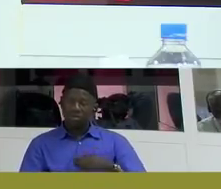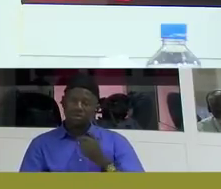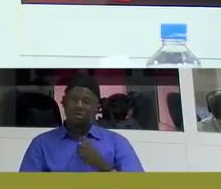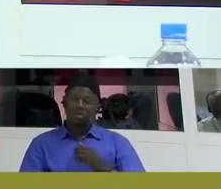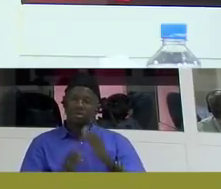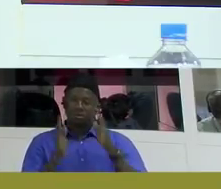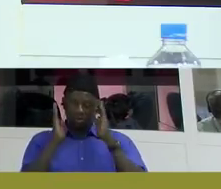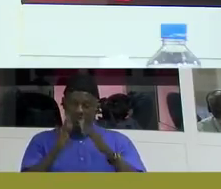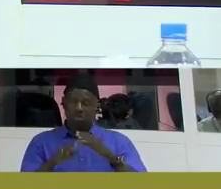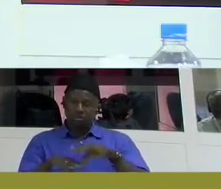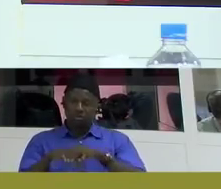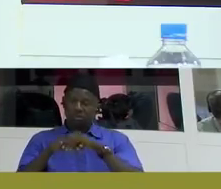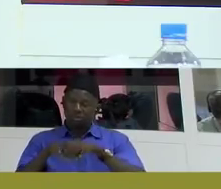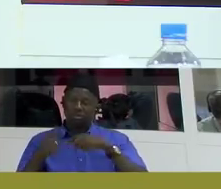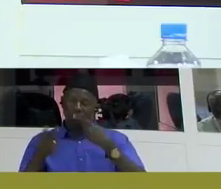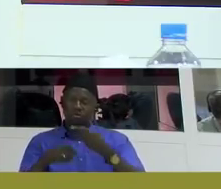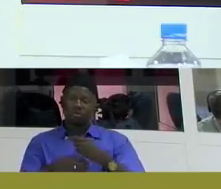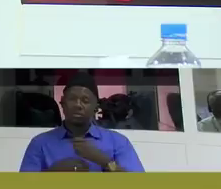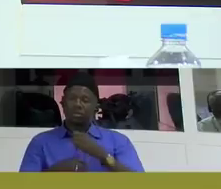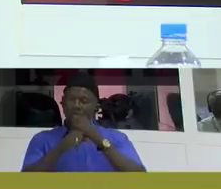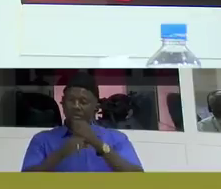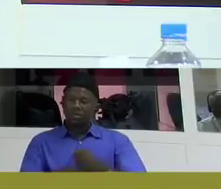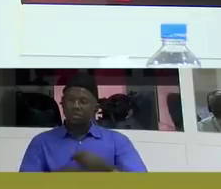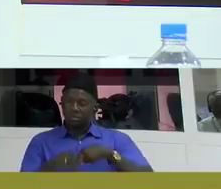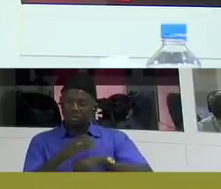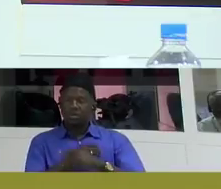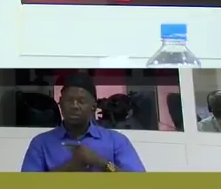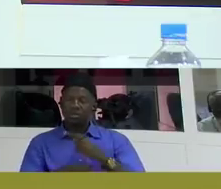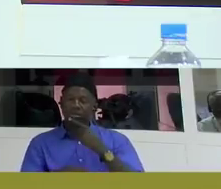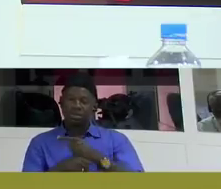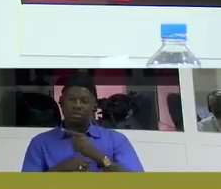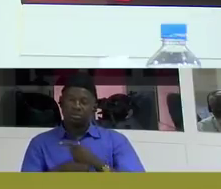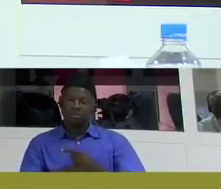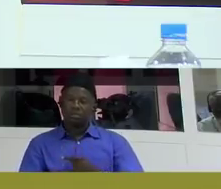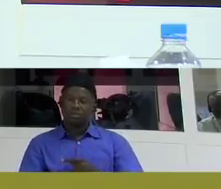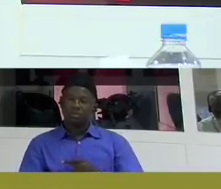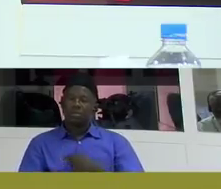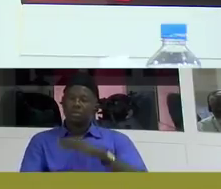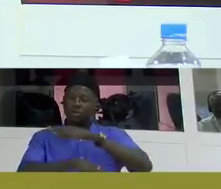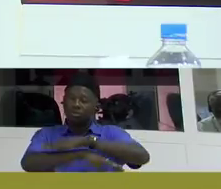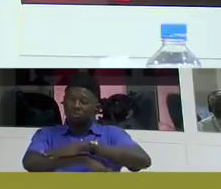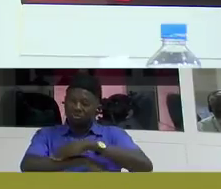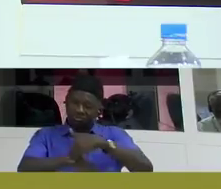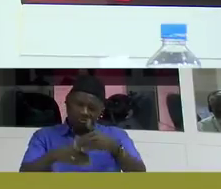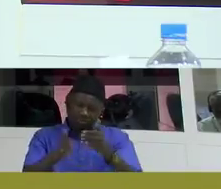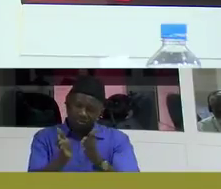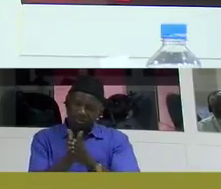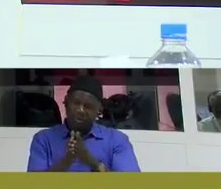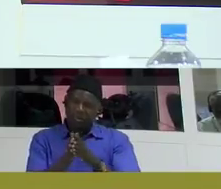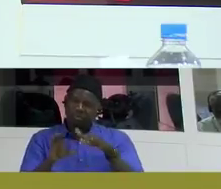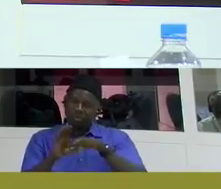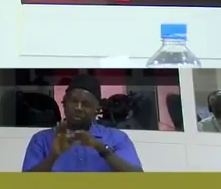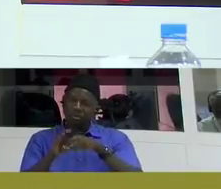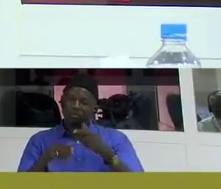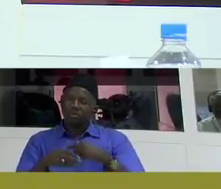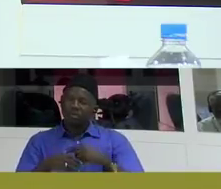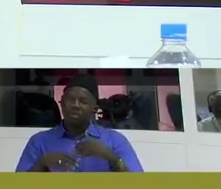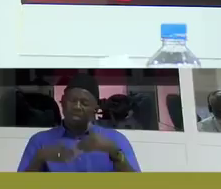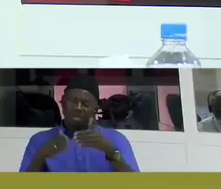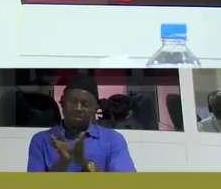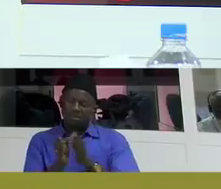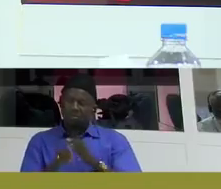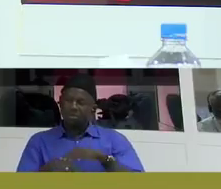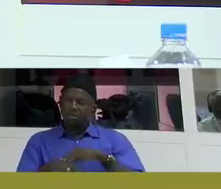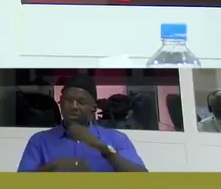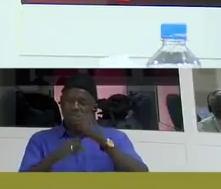the Christians in the Gambia, the schoolmates and classmates of those Christians in the Gambia had their meetings